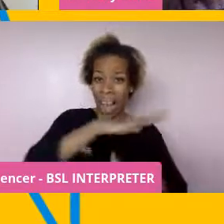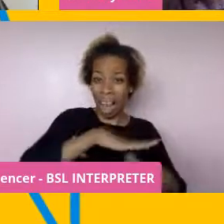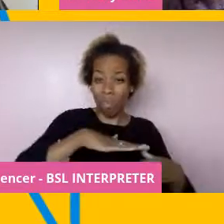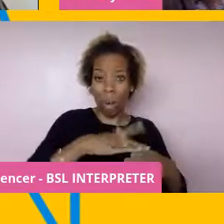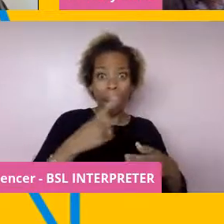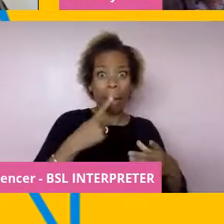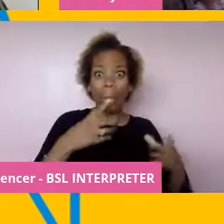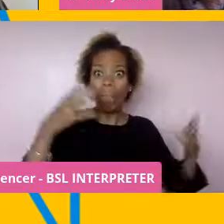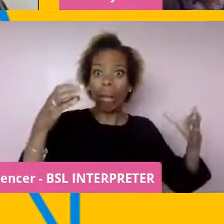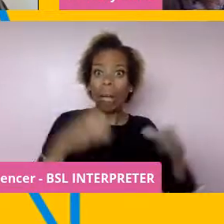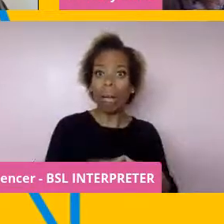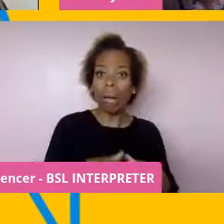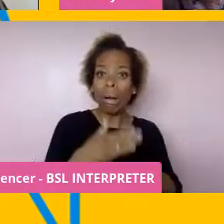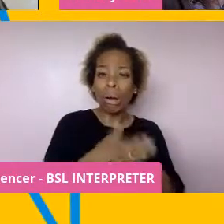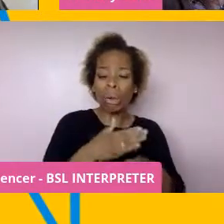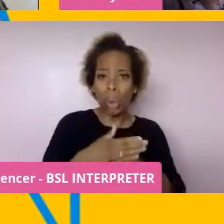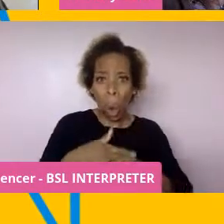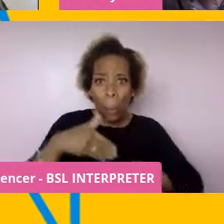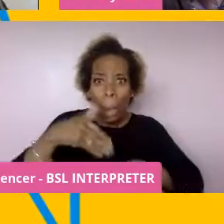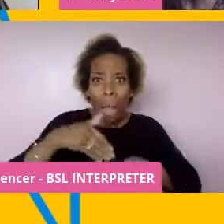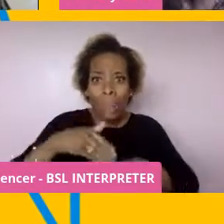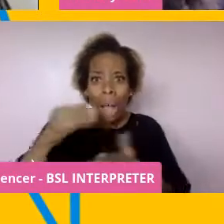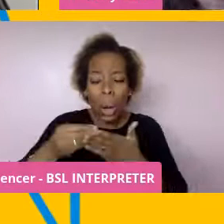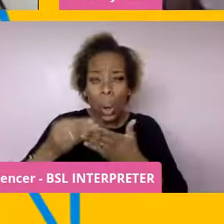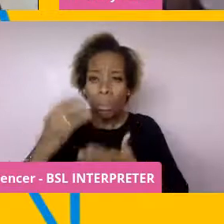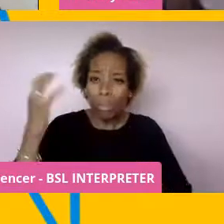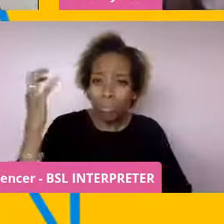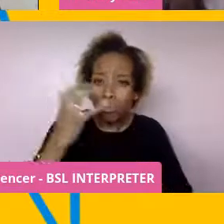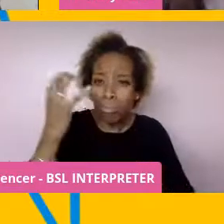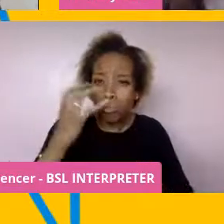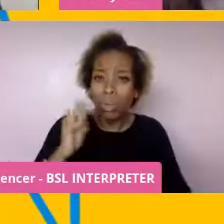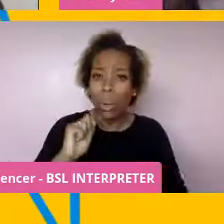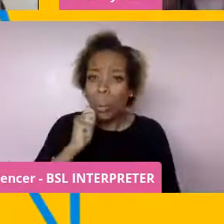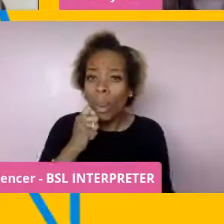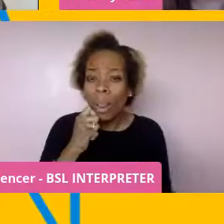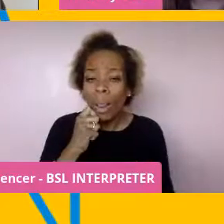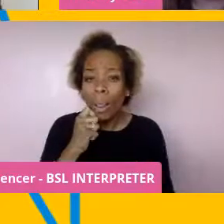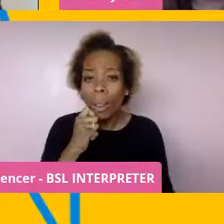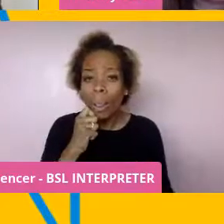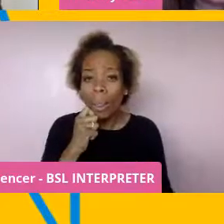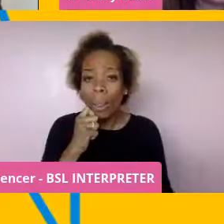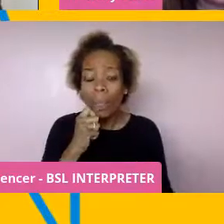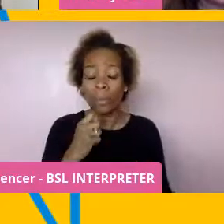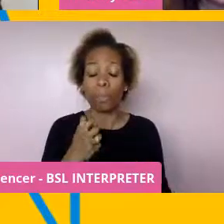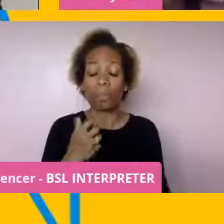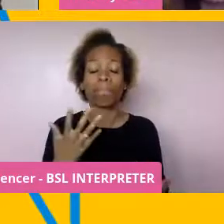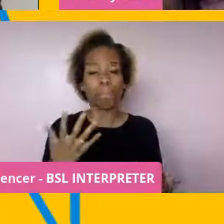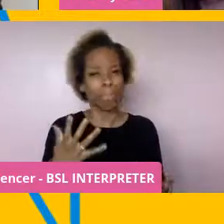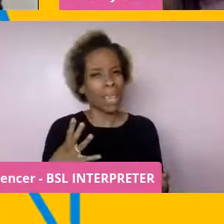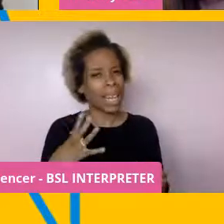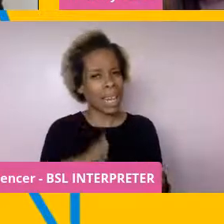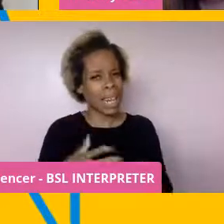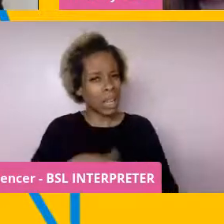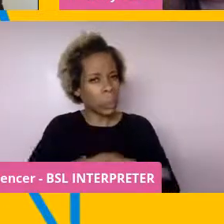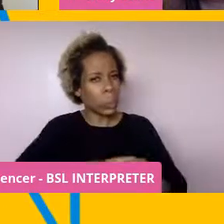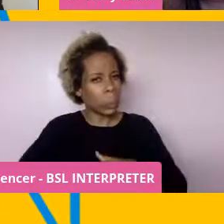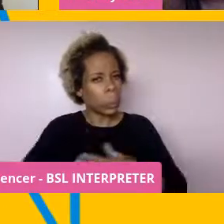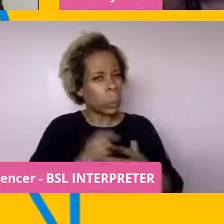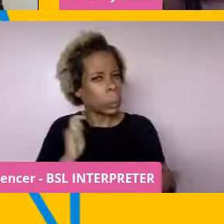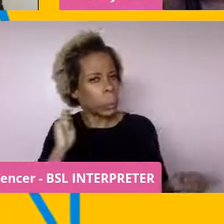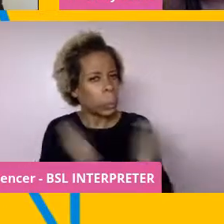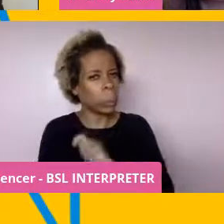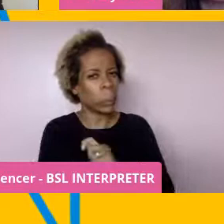and that kind of pressure in that respect, I think much more needs to be done, and maybe something that branches need to do with